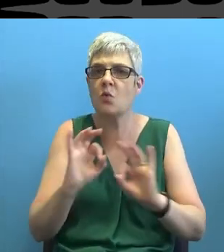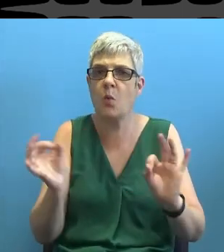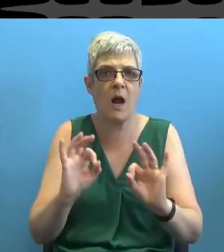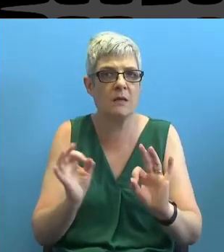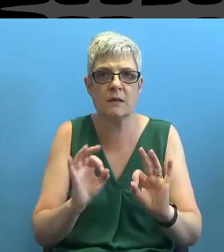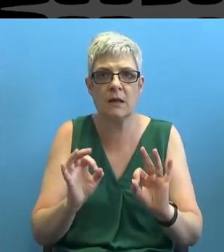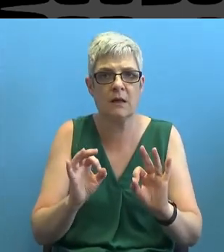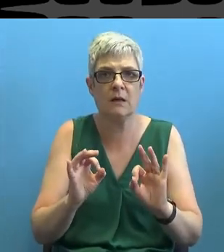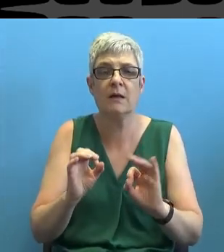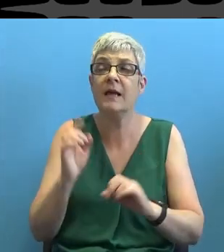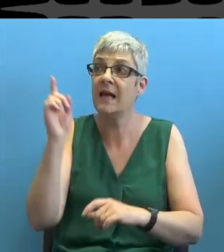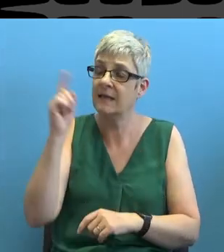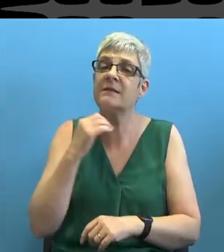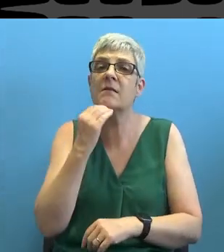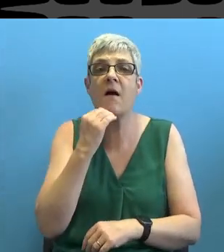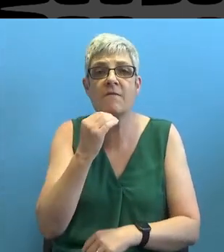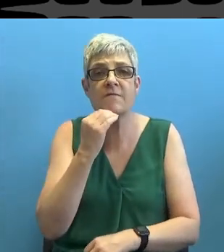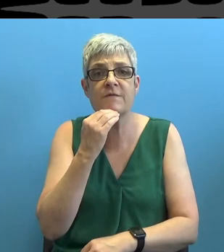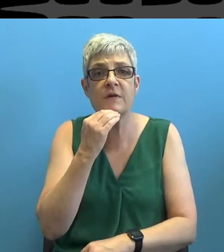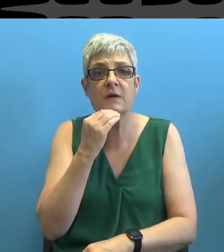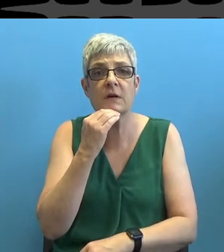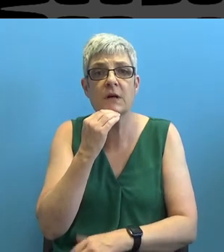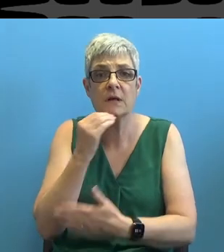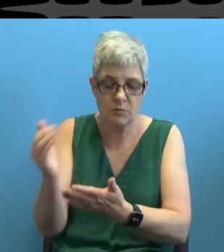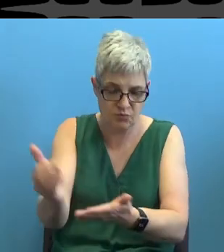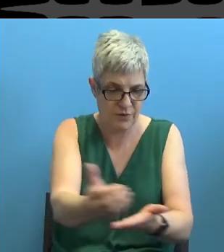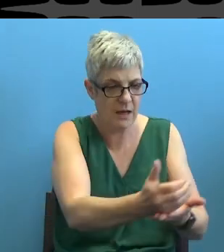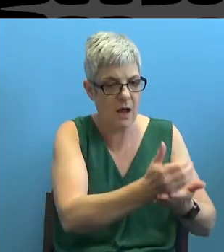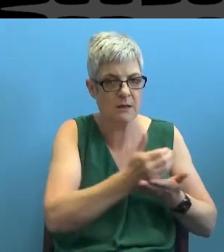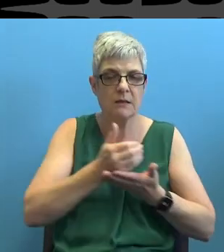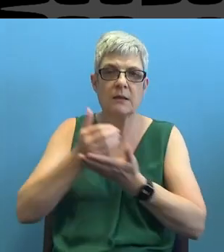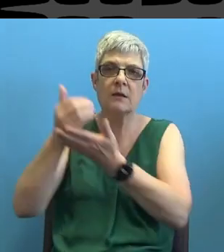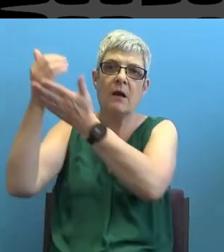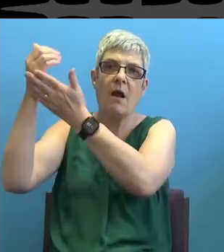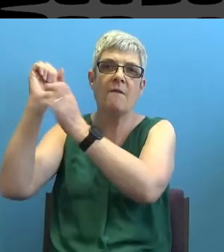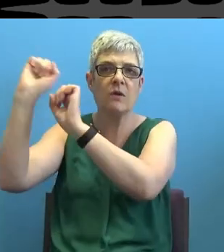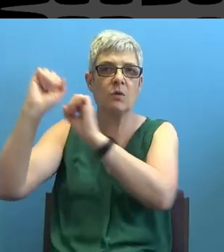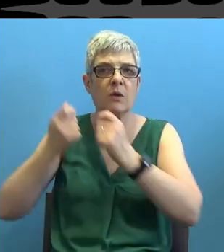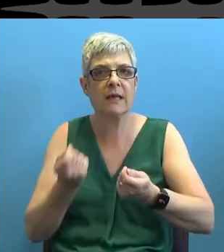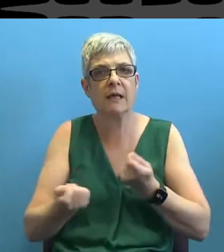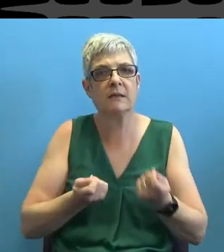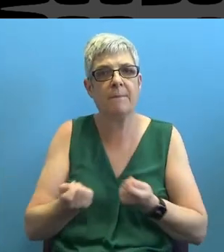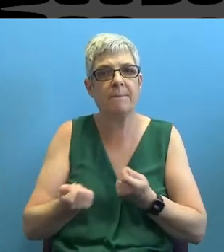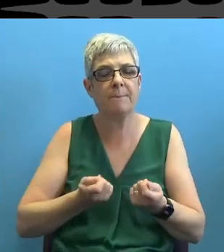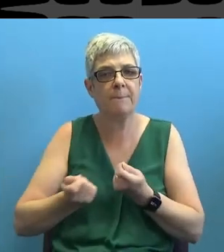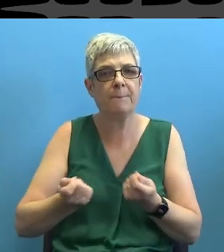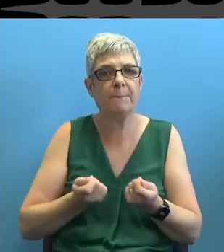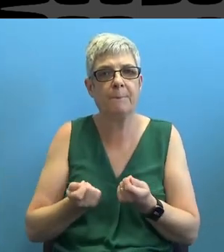is sufficient to bring us into your kingdom.